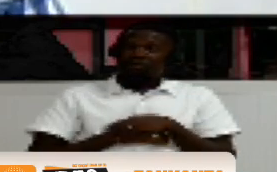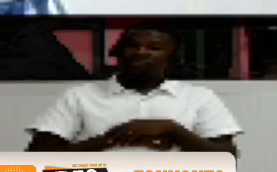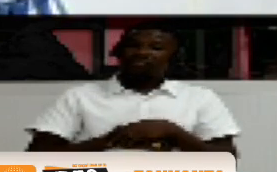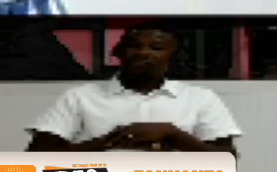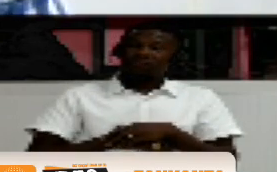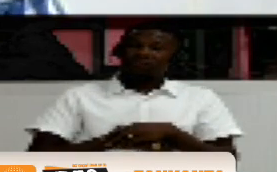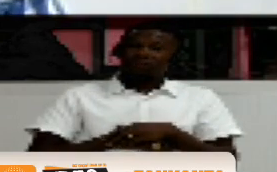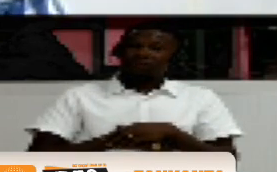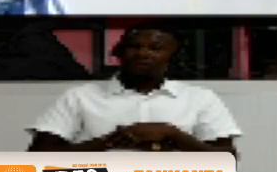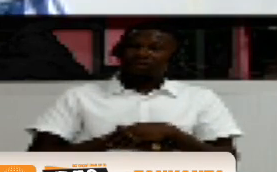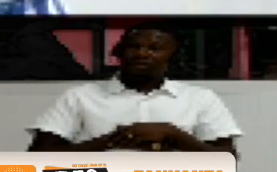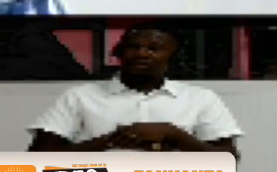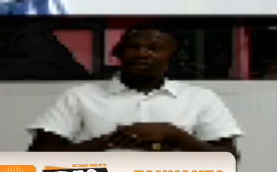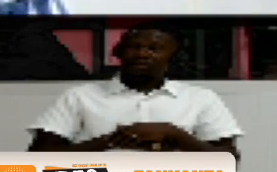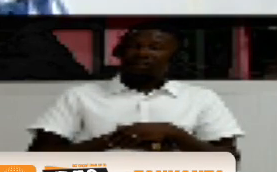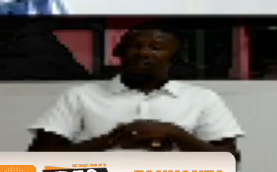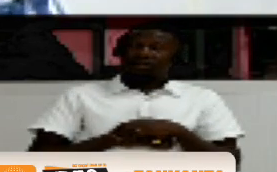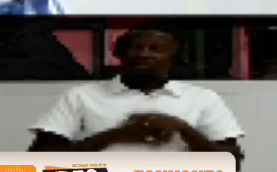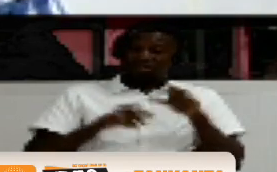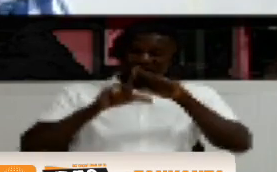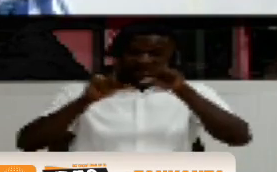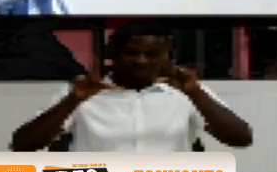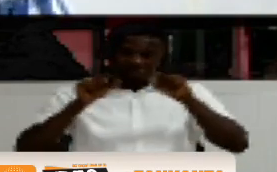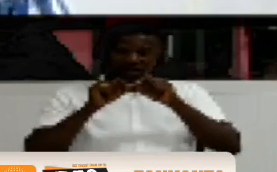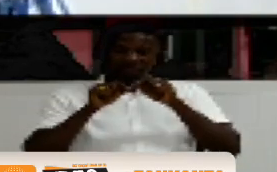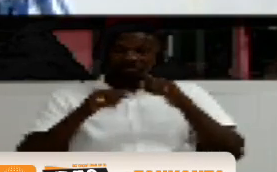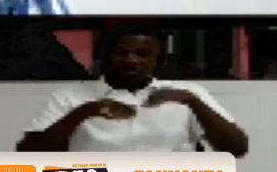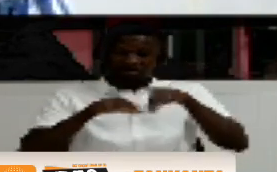The immigrations have to take our passports and said